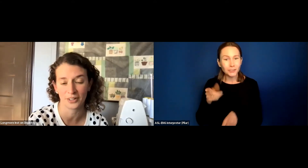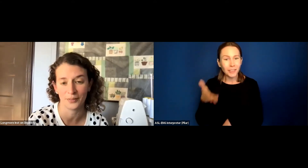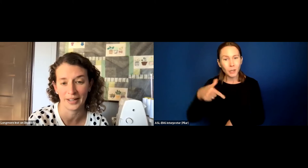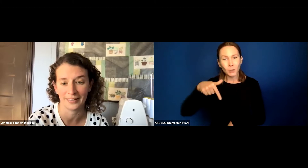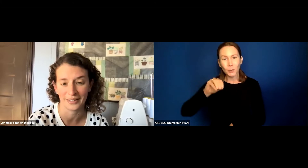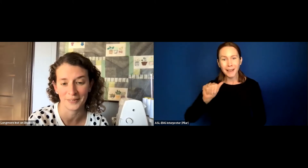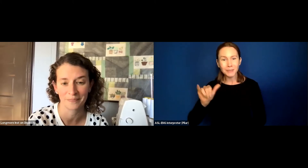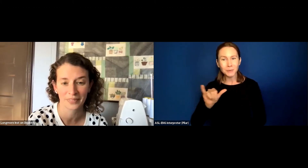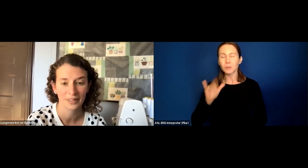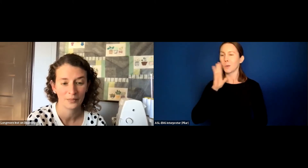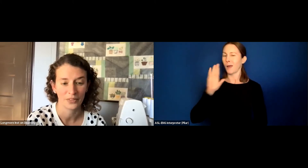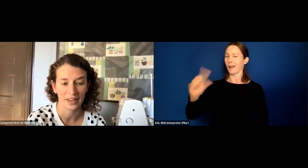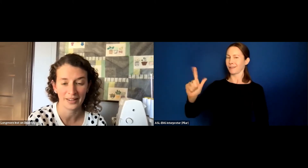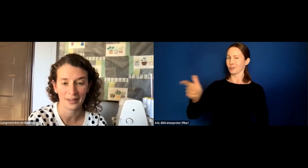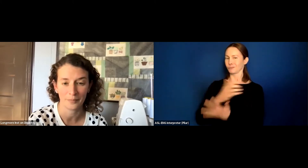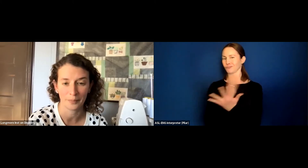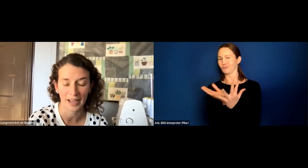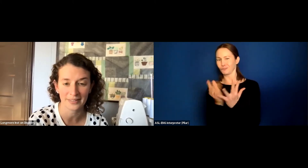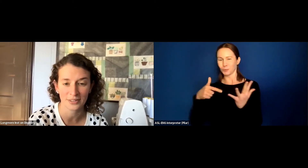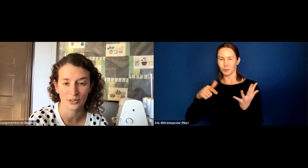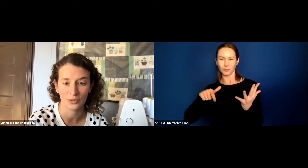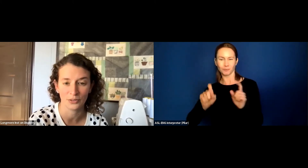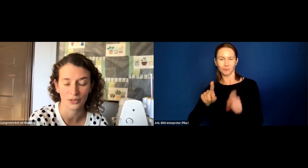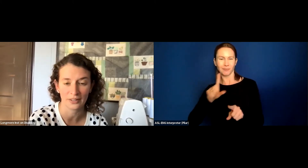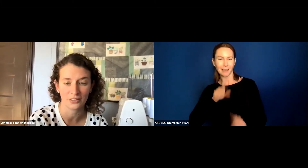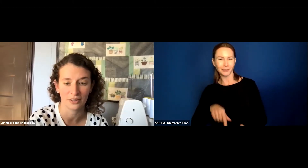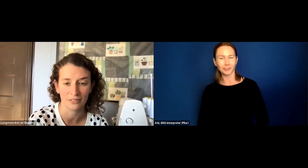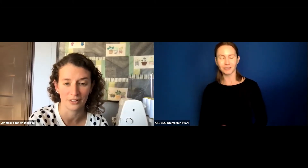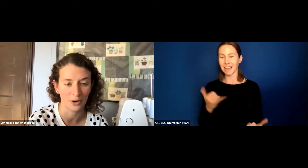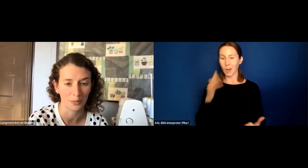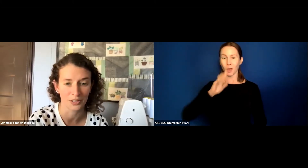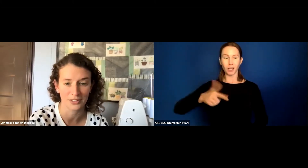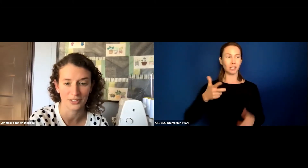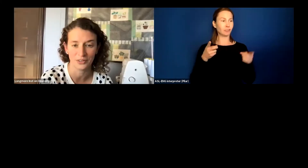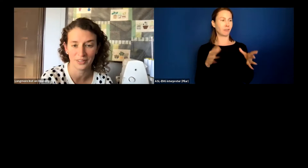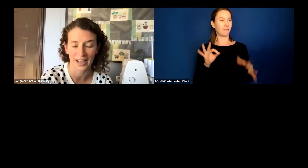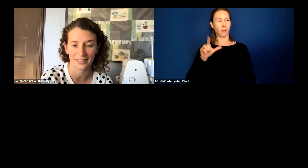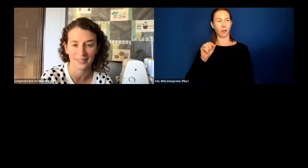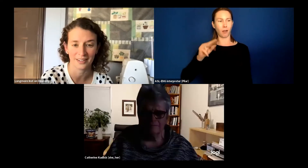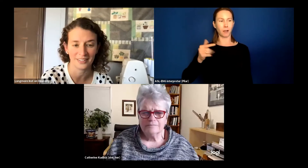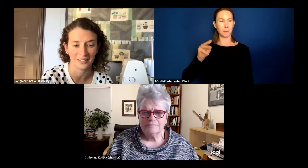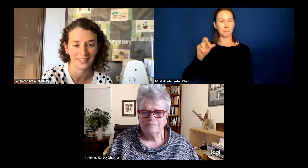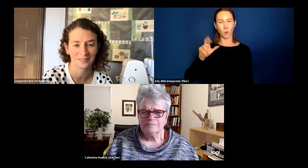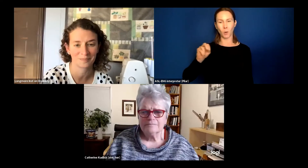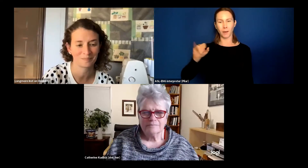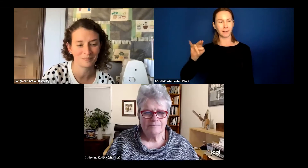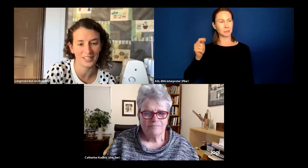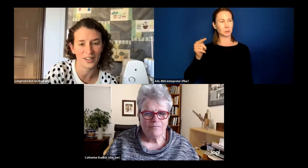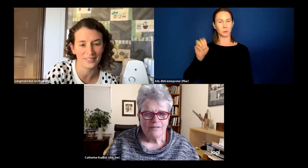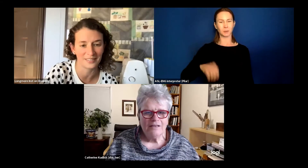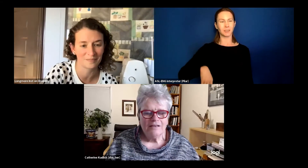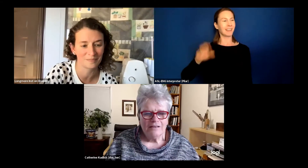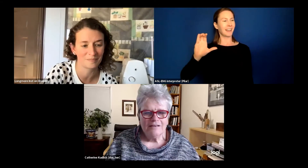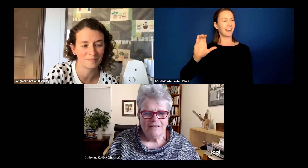time for Q&A later. With that, I will pass it to Director of the Longmore Institute, Kathy Kudlick.